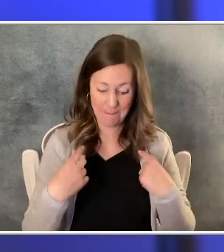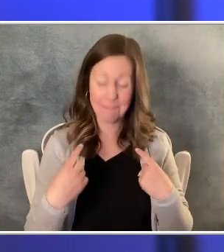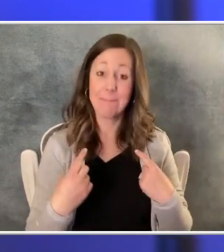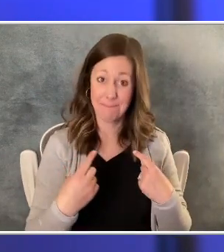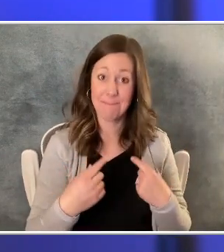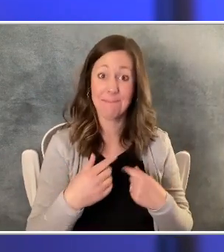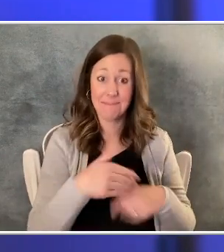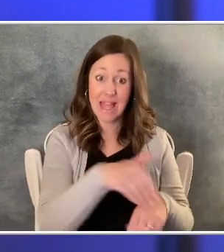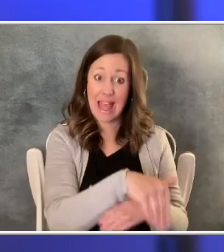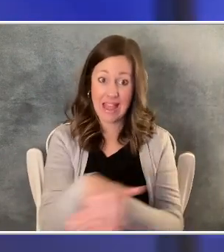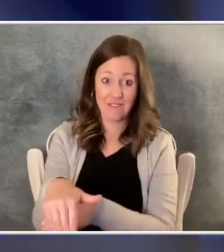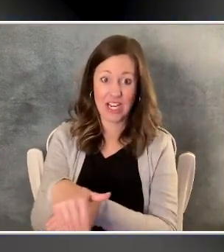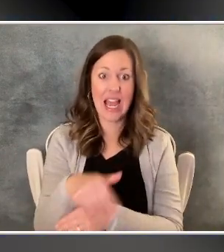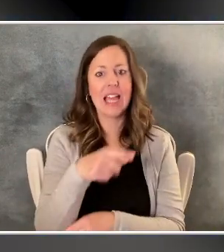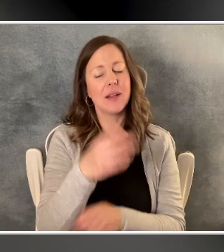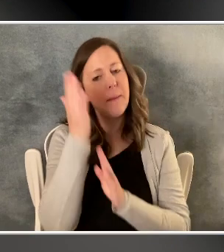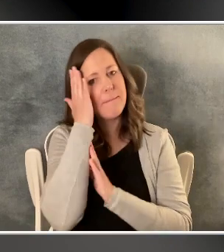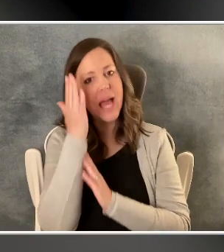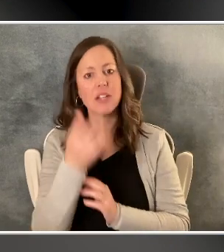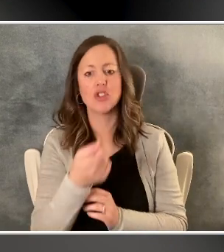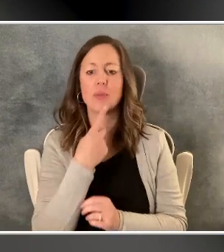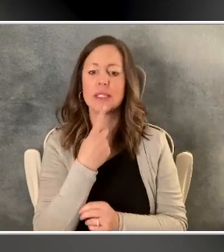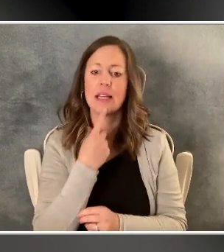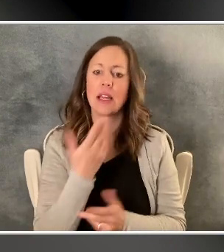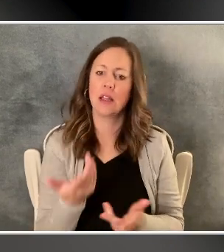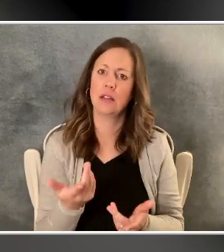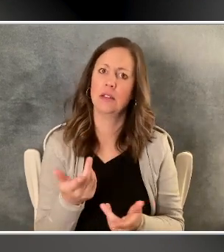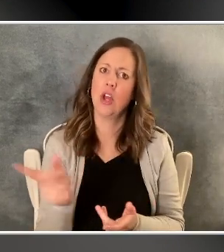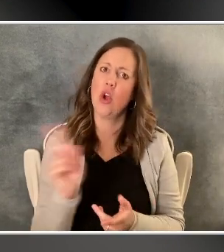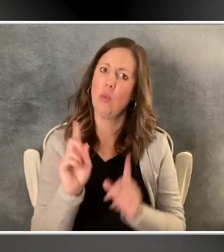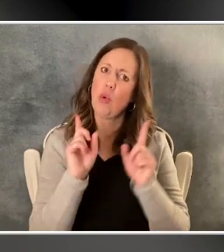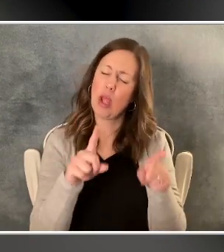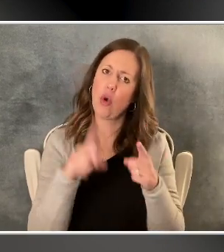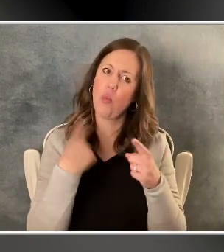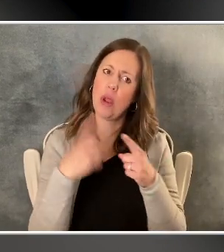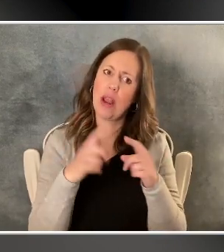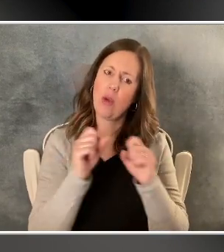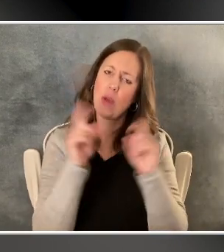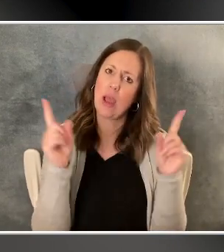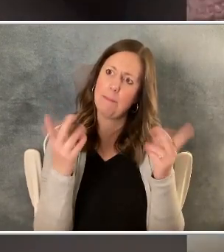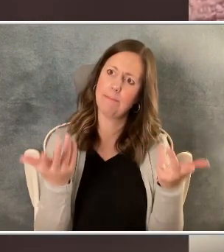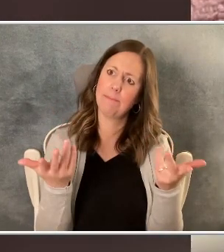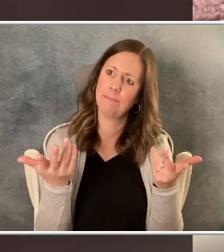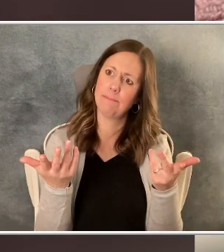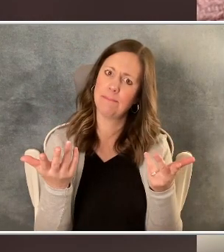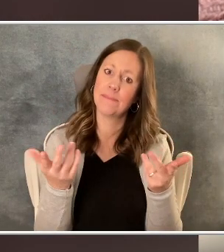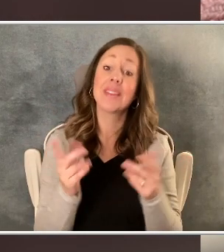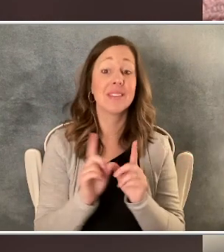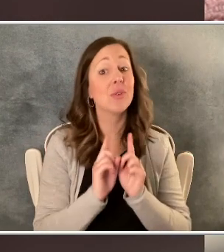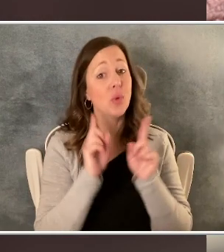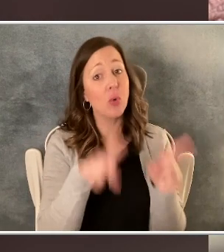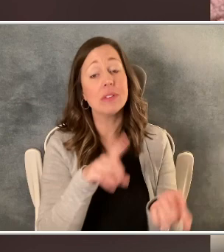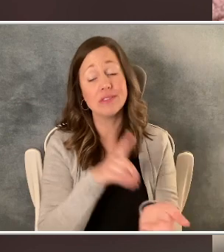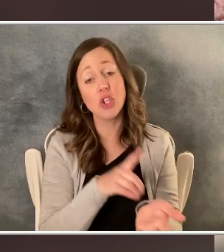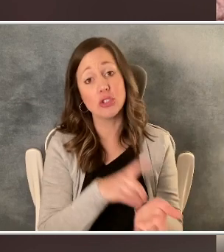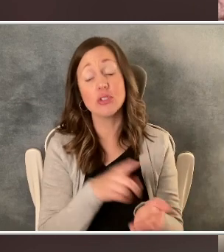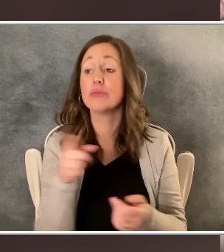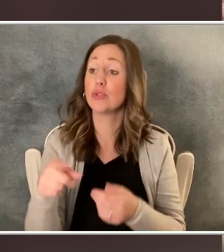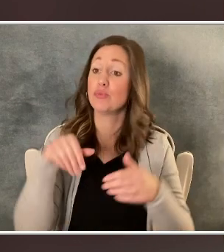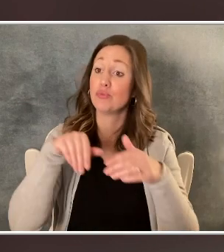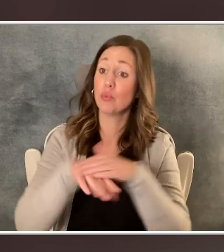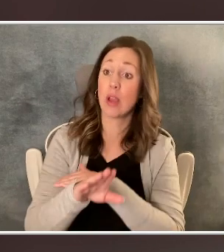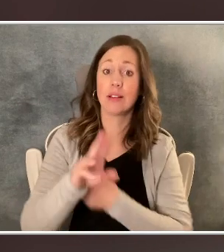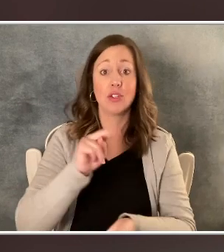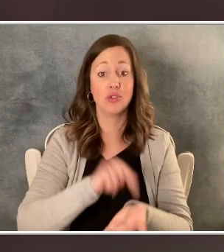go to bed, she would say, where do I go when I wake up? And we'd say, we go to the doctor. And she would walk in, the nurse would give her